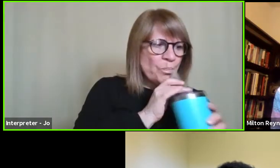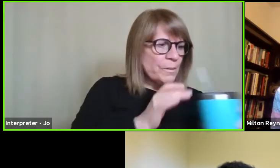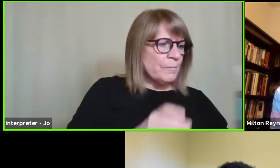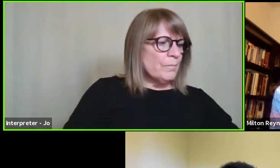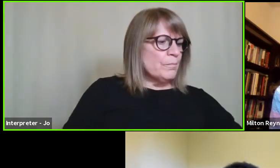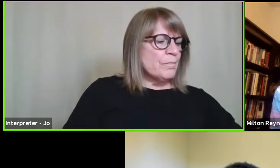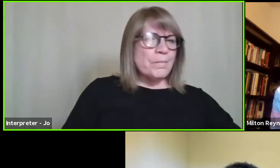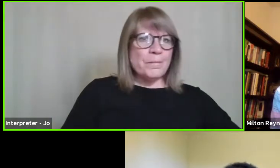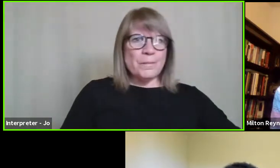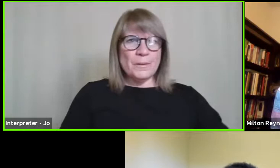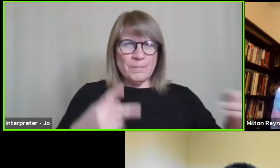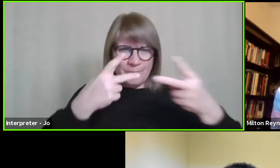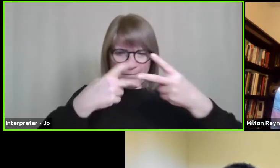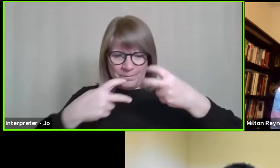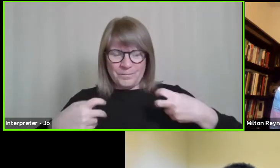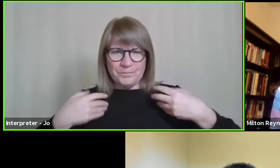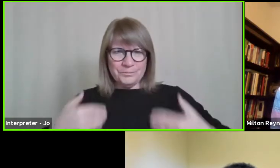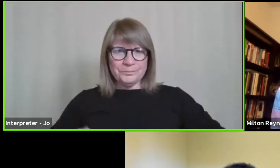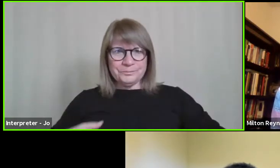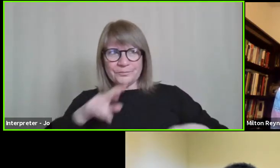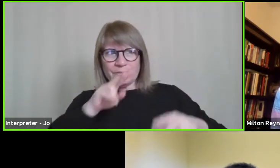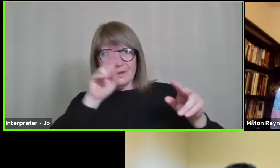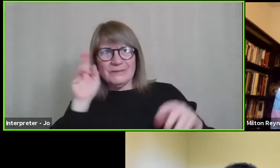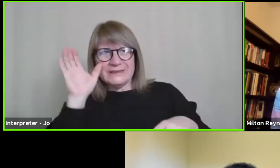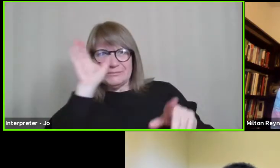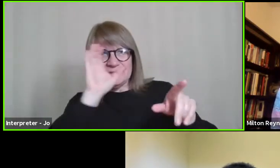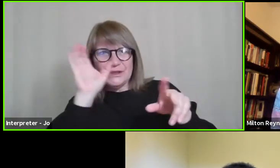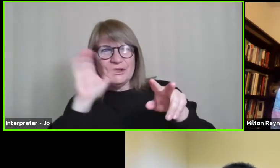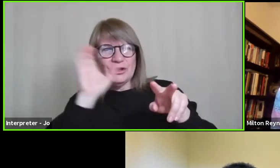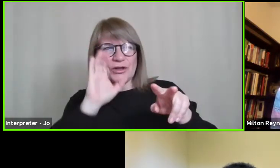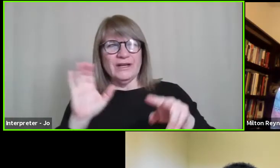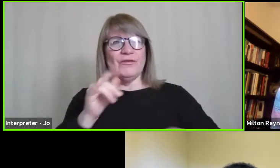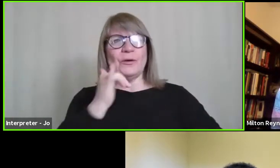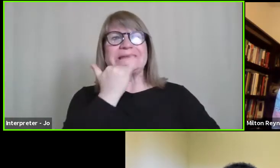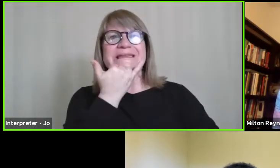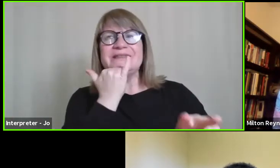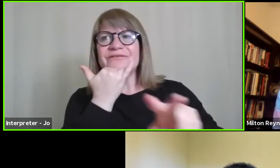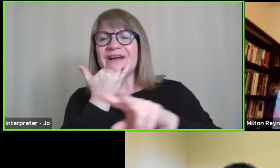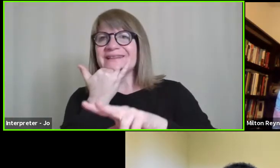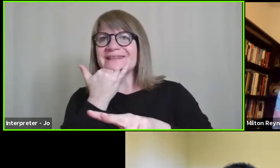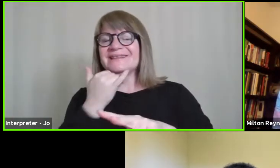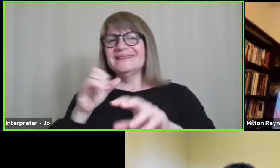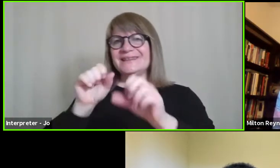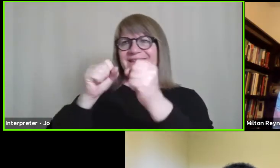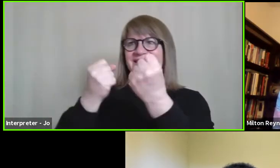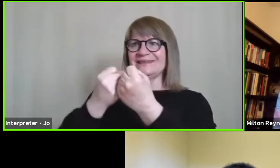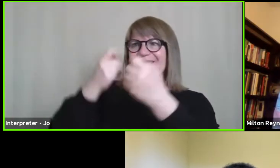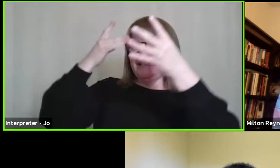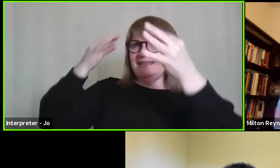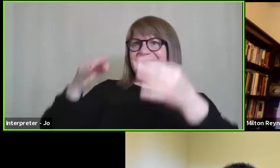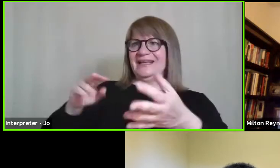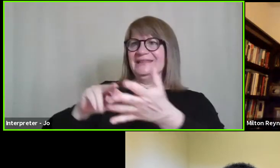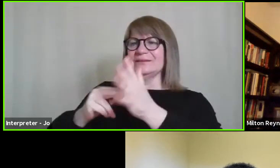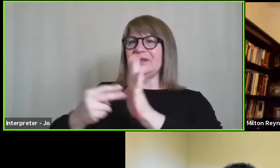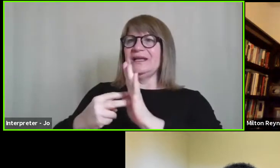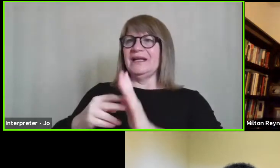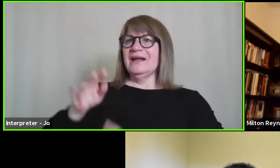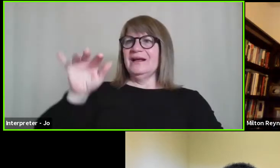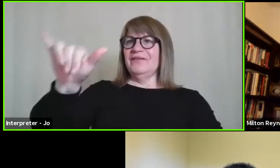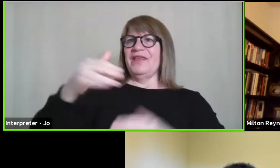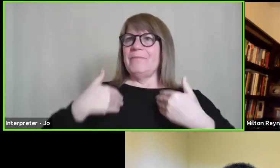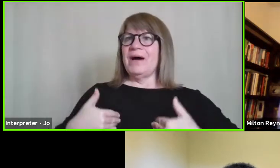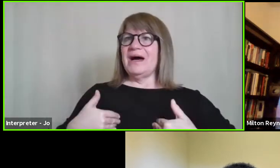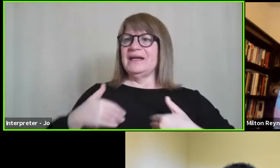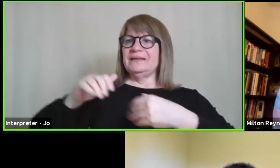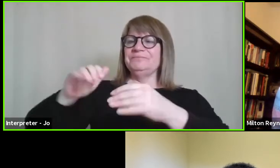of defect rather than to the society which is assigning meaning to that body in which that body is situated and in some